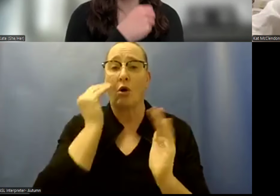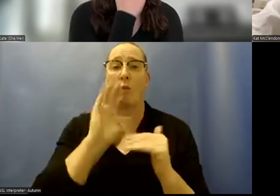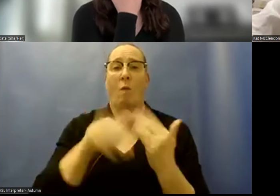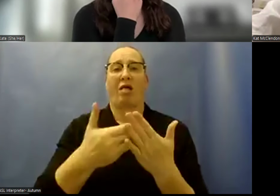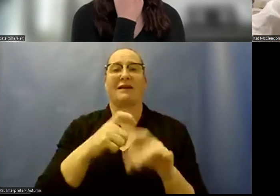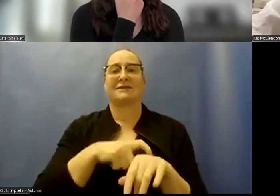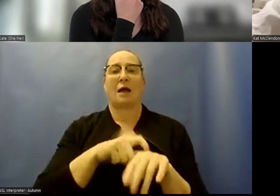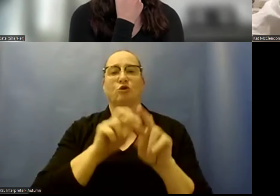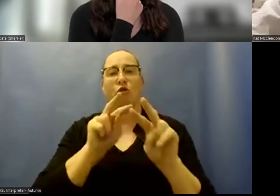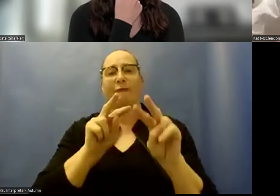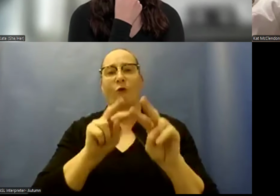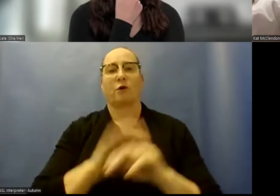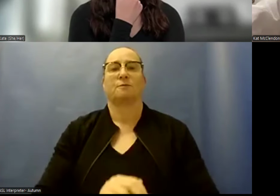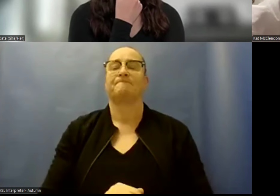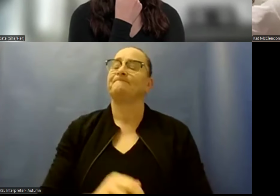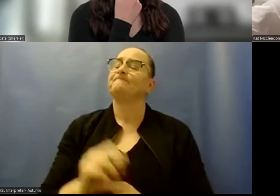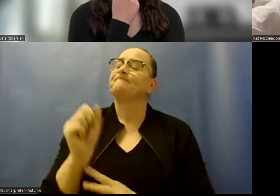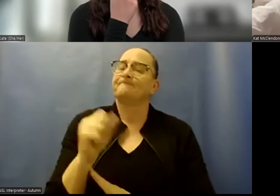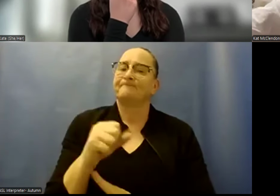well. Yeah.